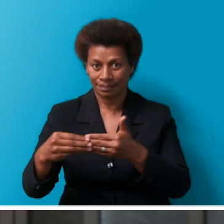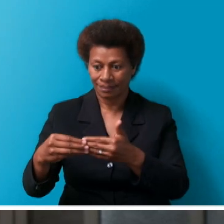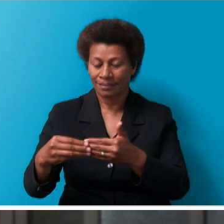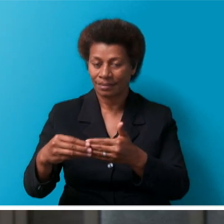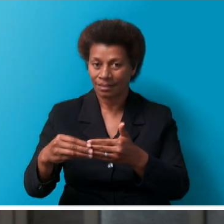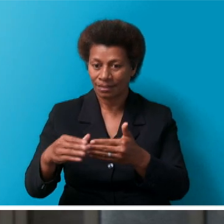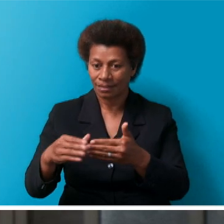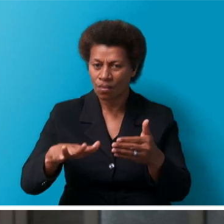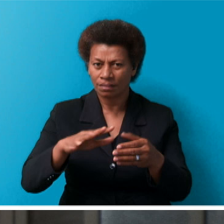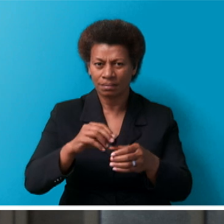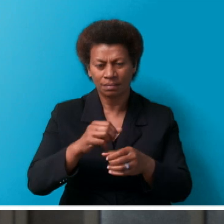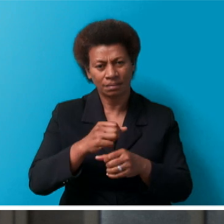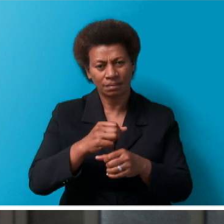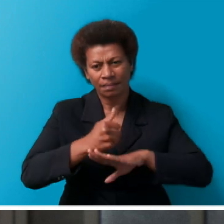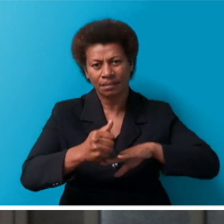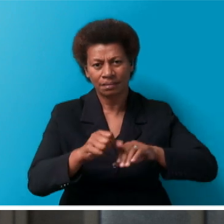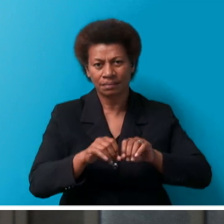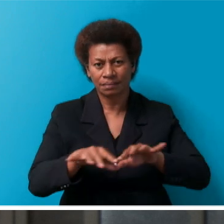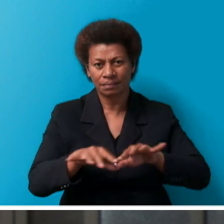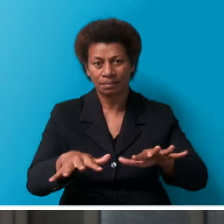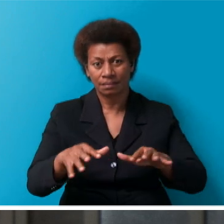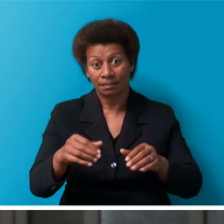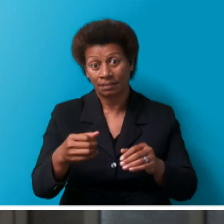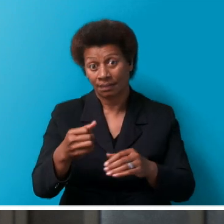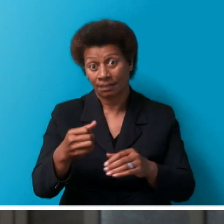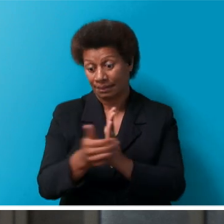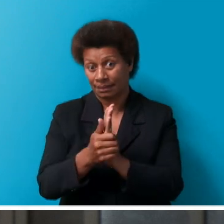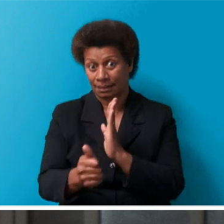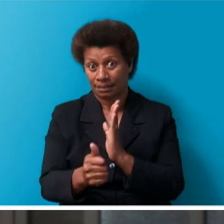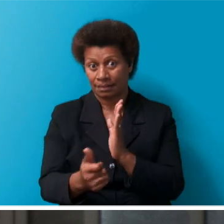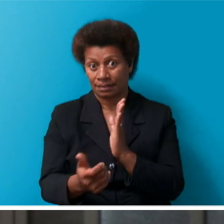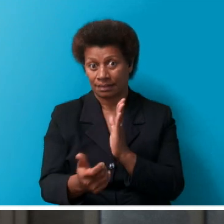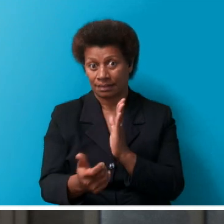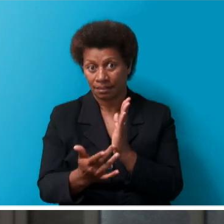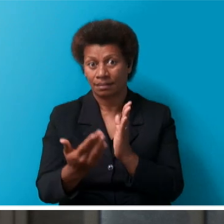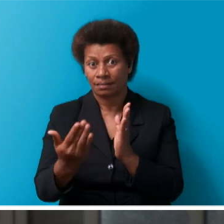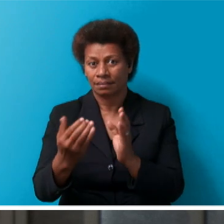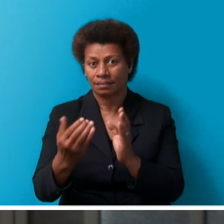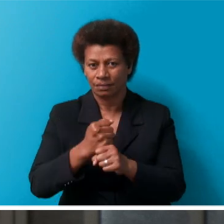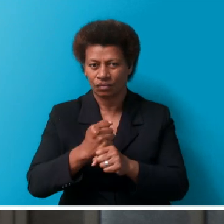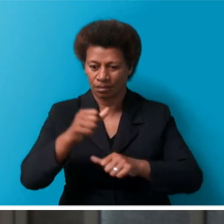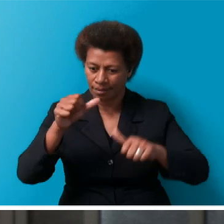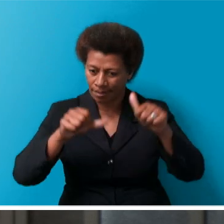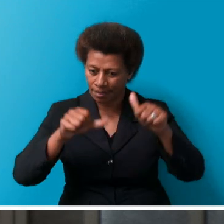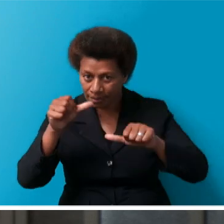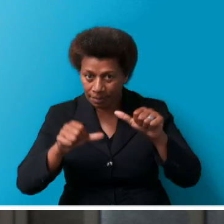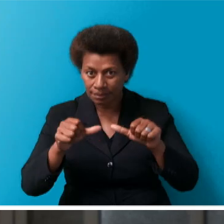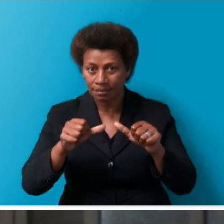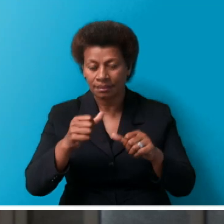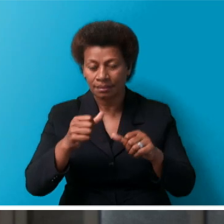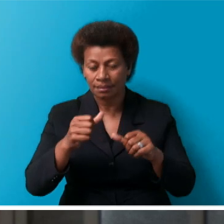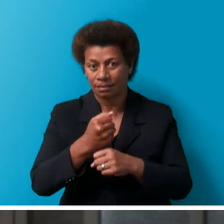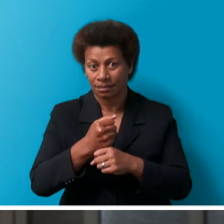sector to build necessary technical skills on application of technical tools, including gender analysis, gender-responsive planning, and